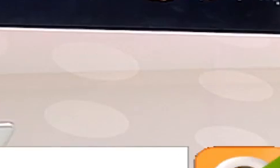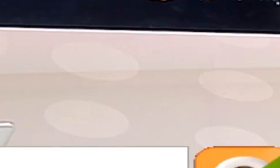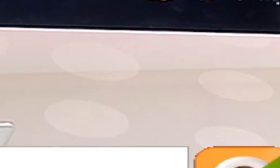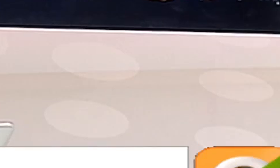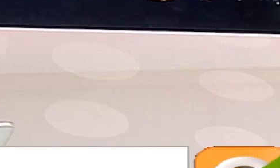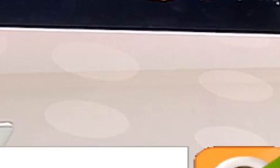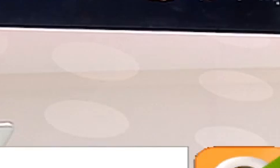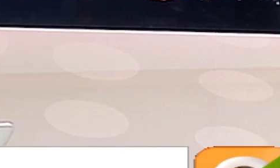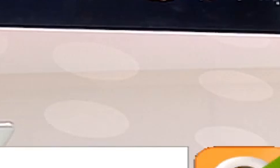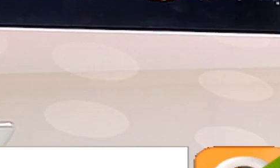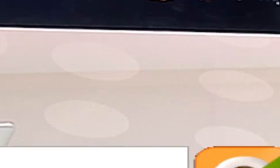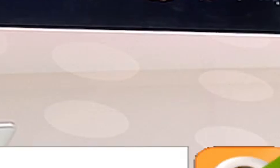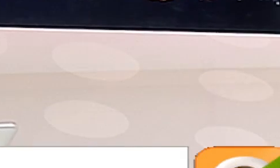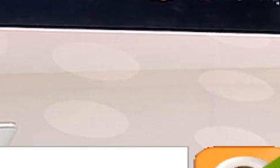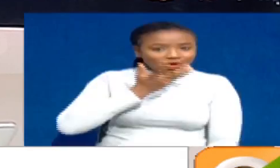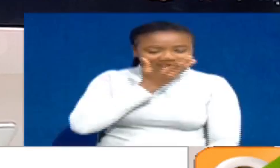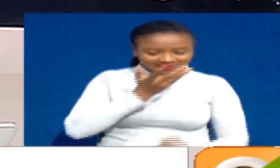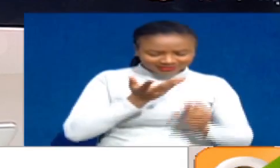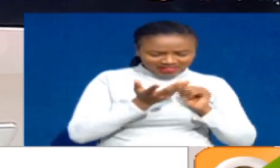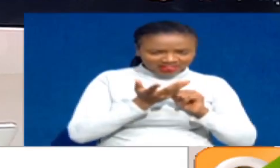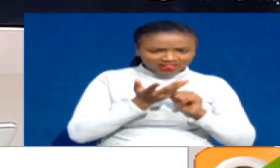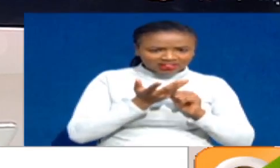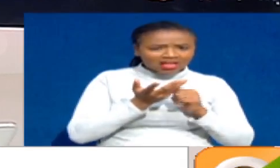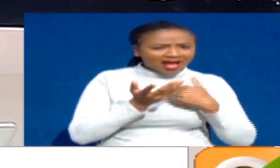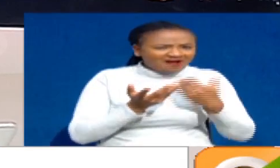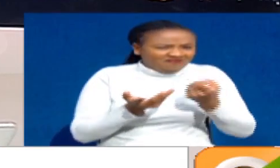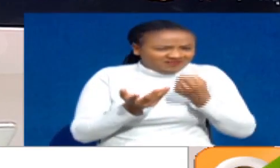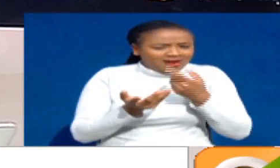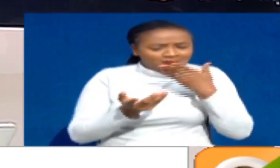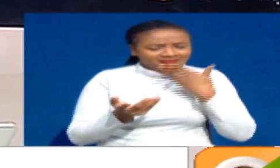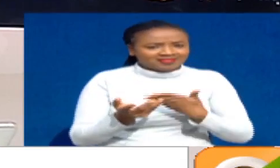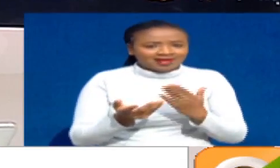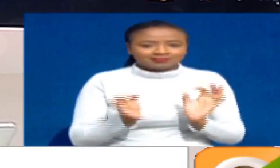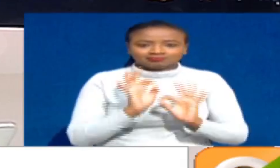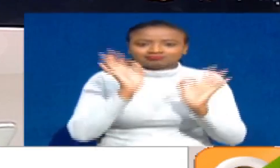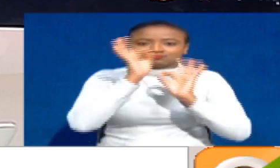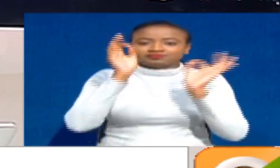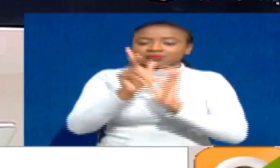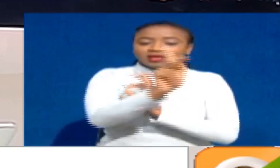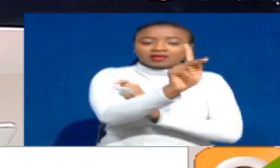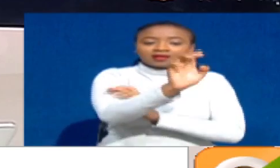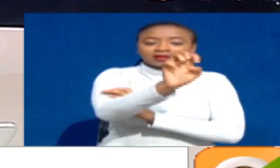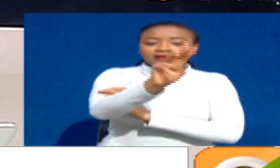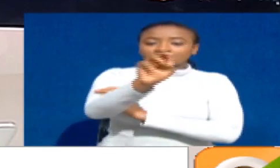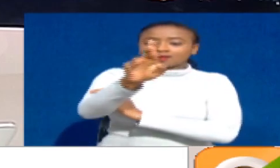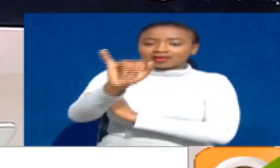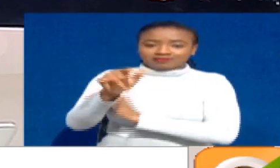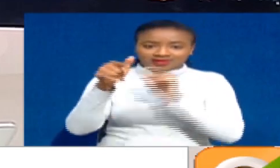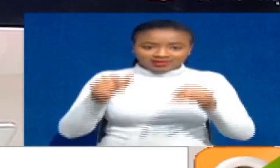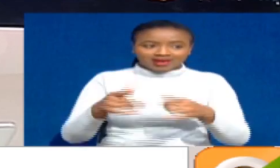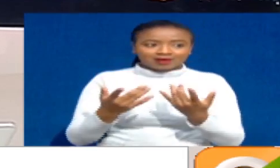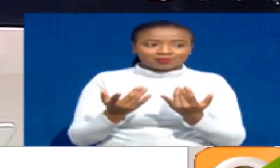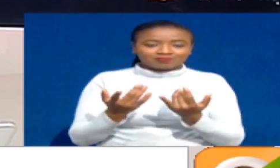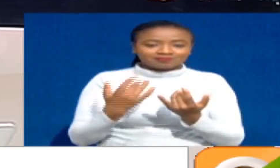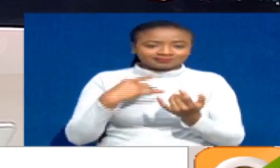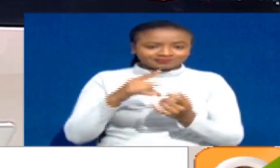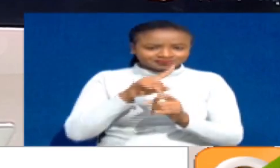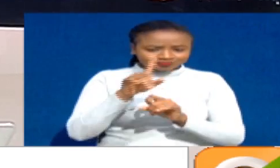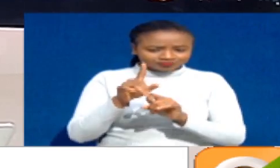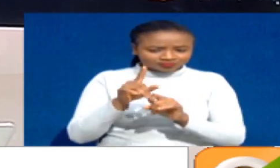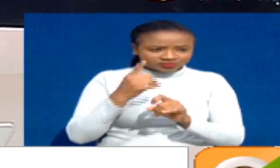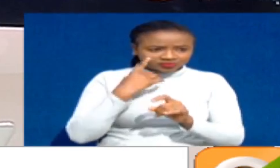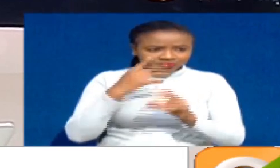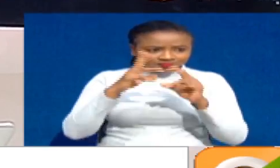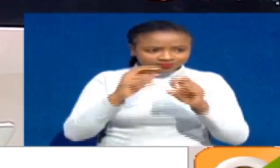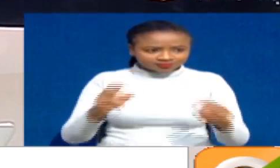Imagine porridge with medicinal value. So, well, the Kenya Medical and Research Institute is carrying out the trials right now as we speak for a herbal remedy